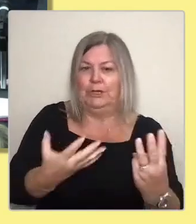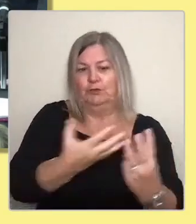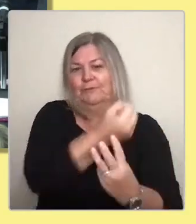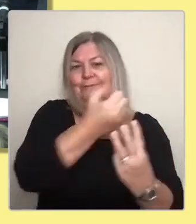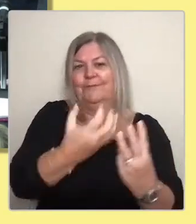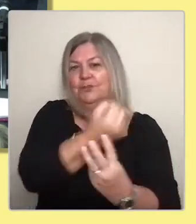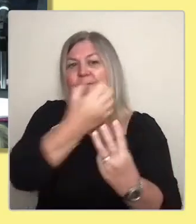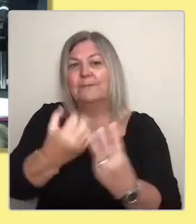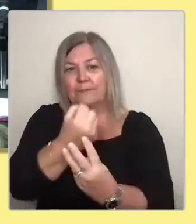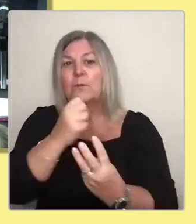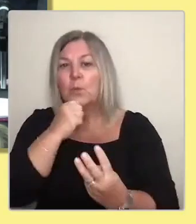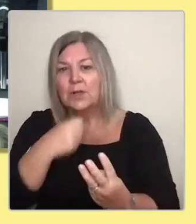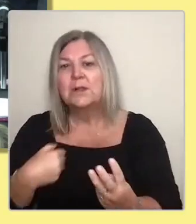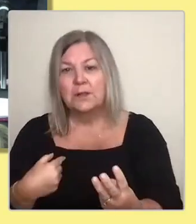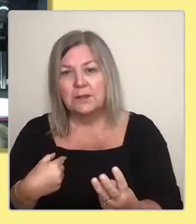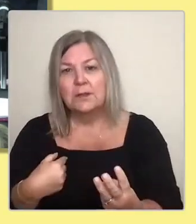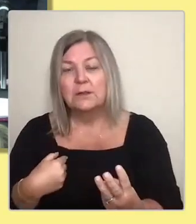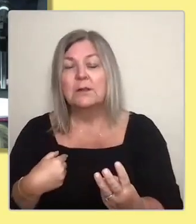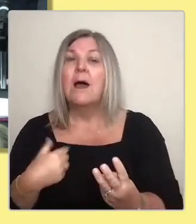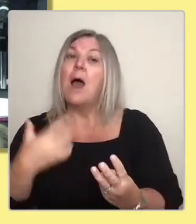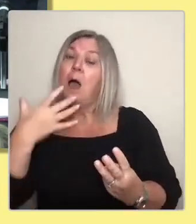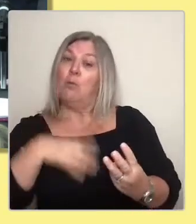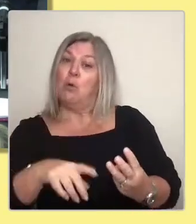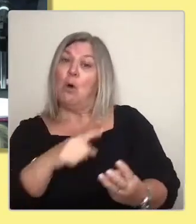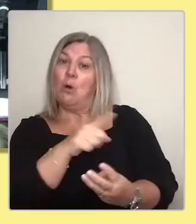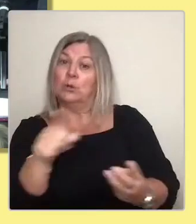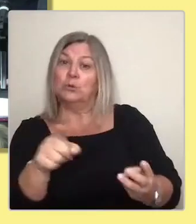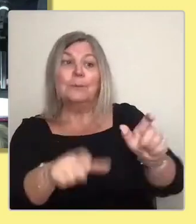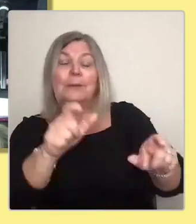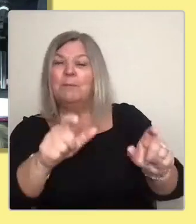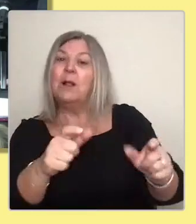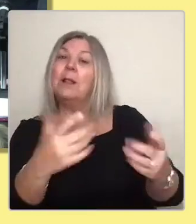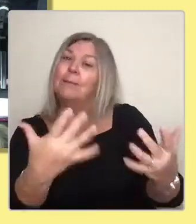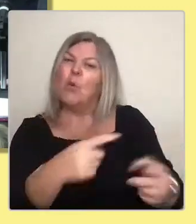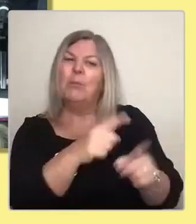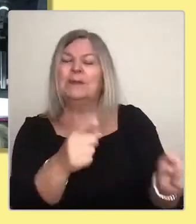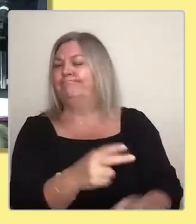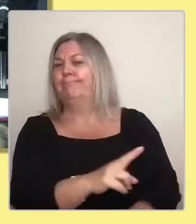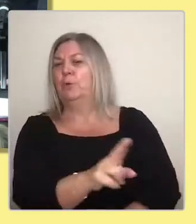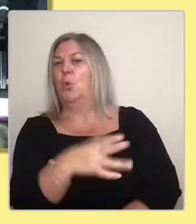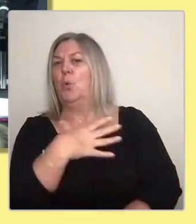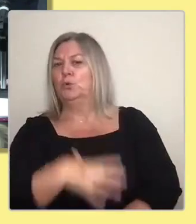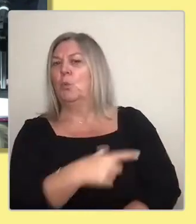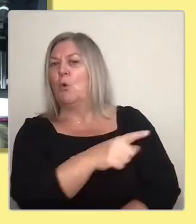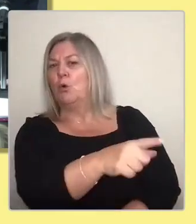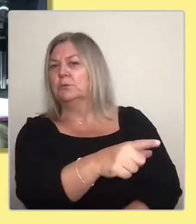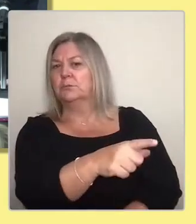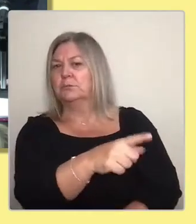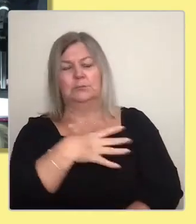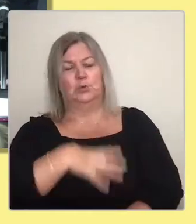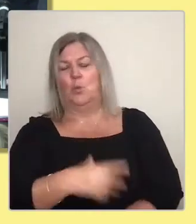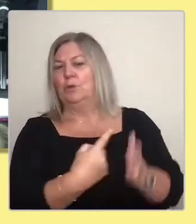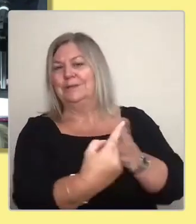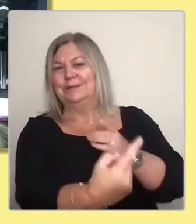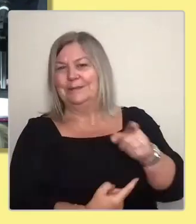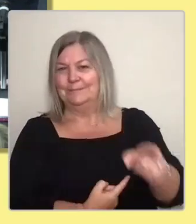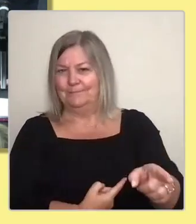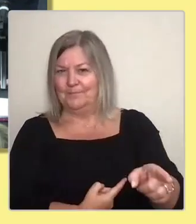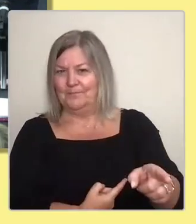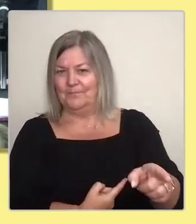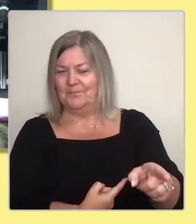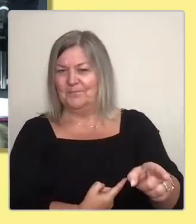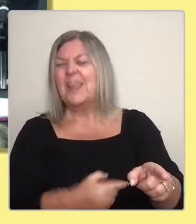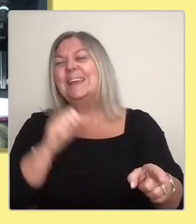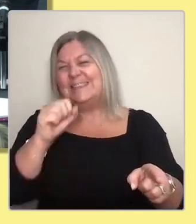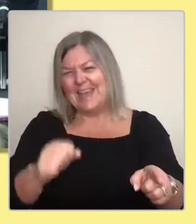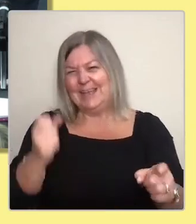to be persuaded. It may seem a bit ridiculous to be talking to SNP voters here and yet talk about those who don't